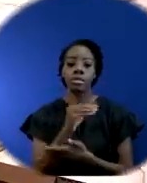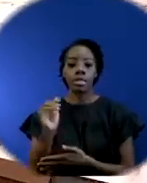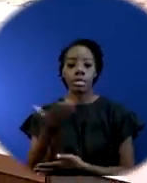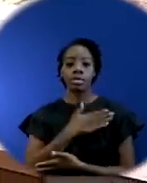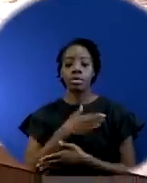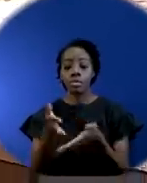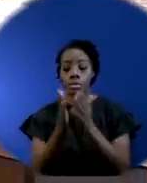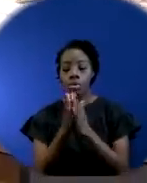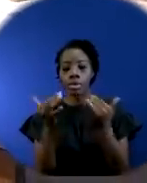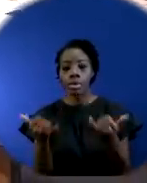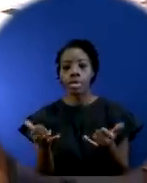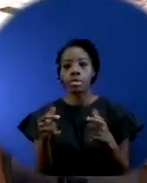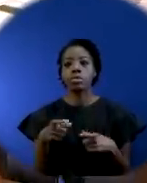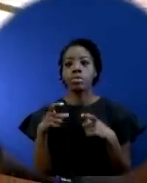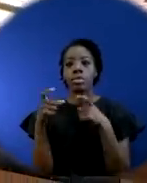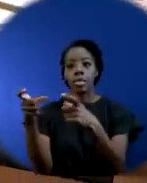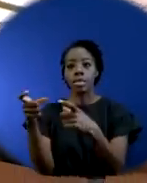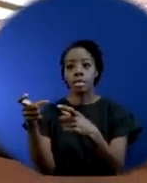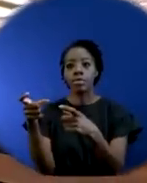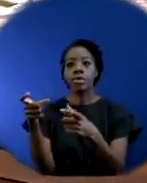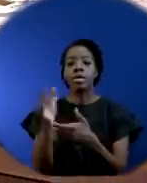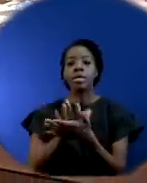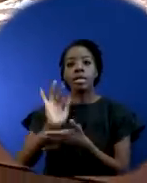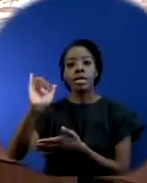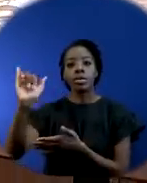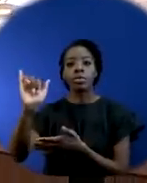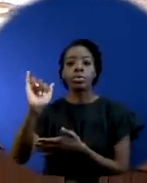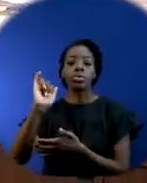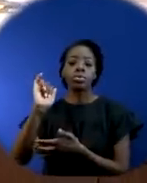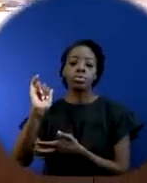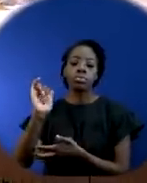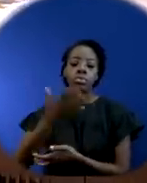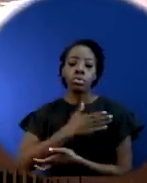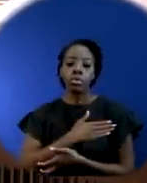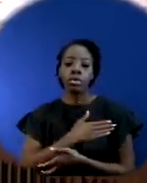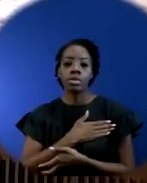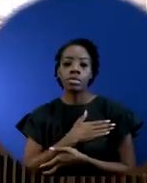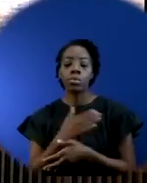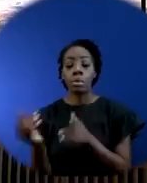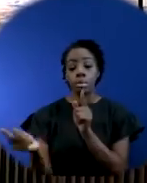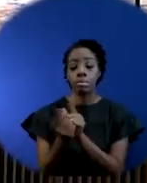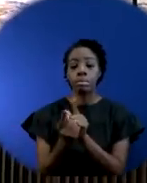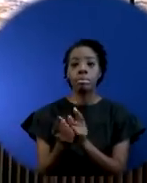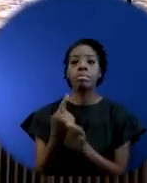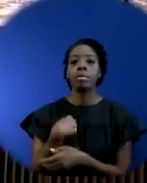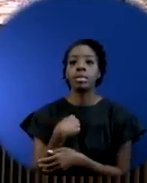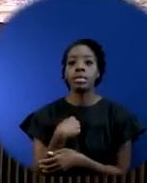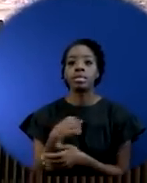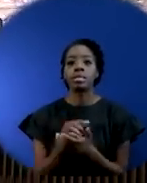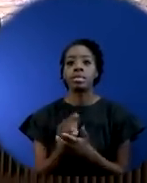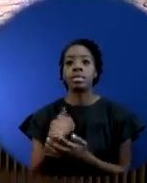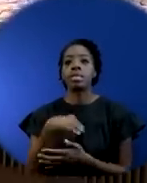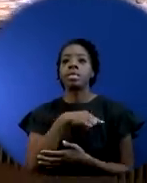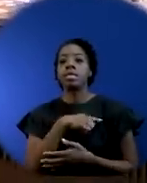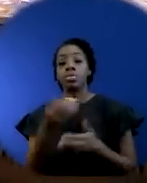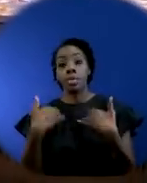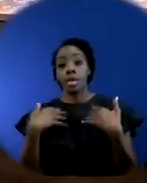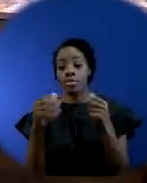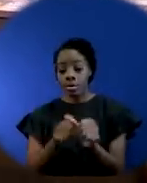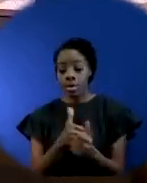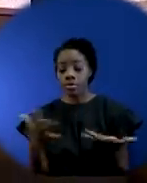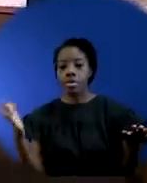we pray now that as we give back unto you, that your grace will abound unto us, so that we will have all that we need in